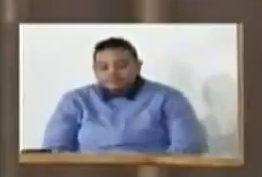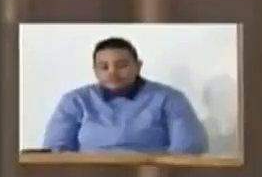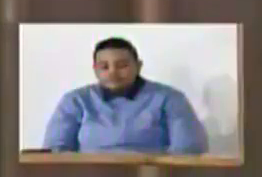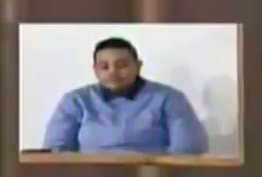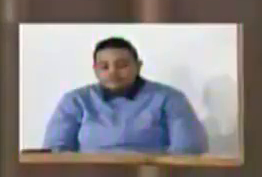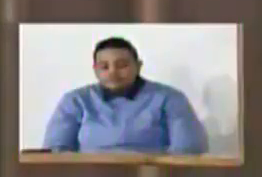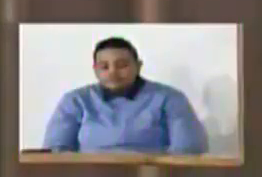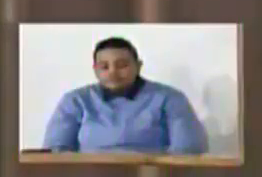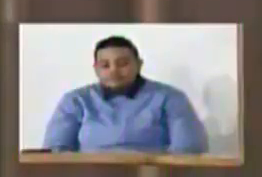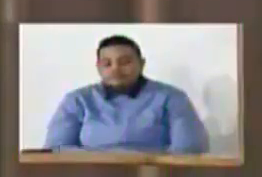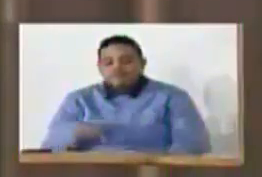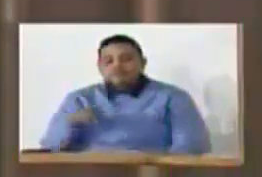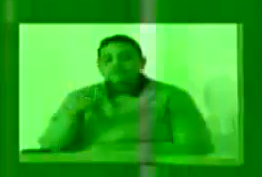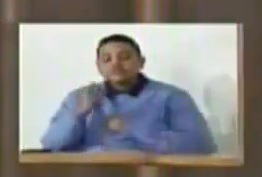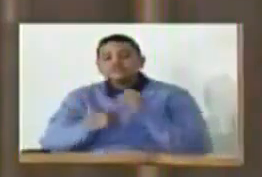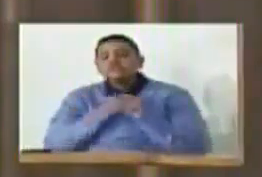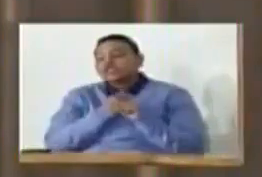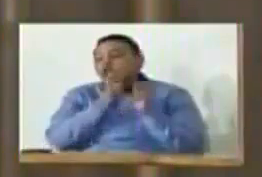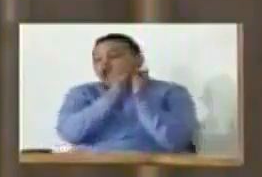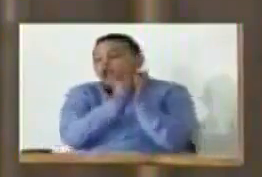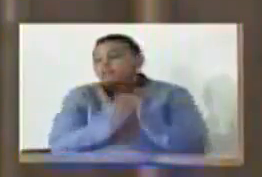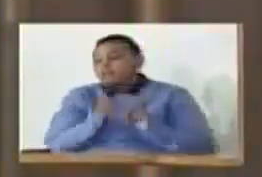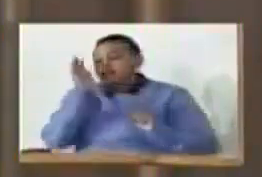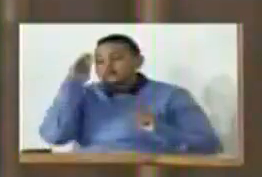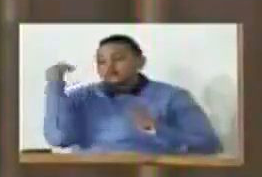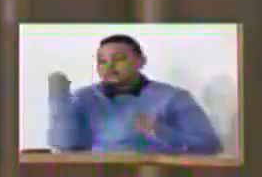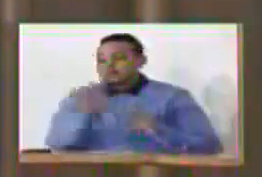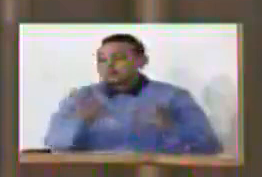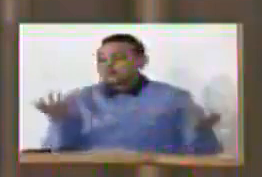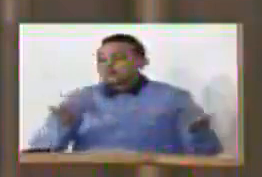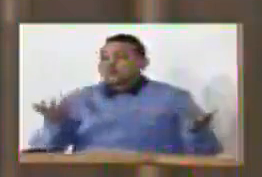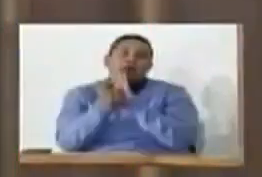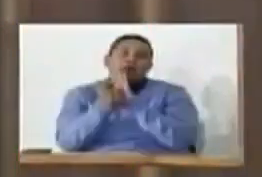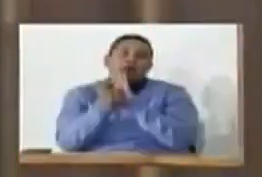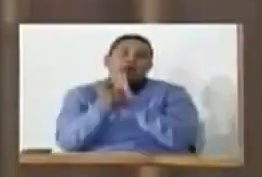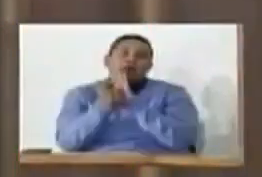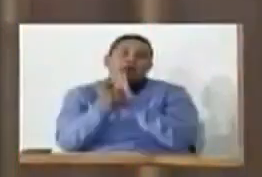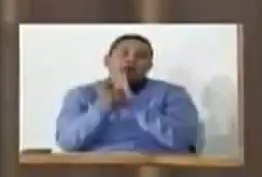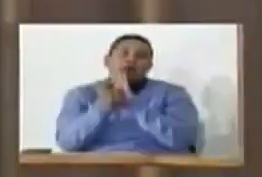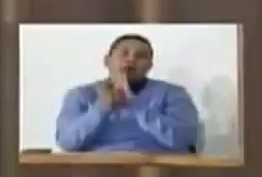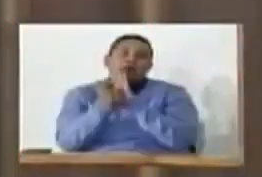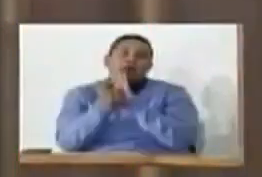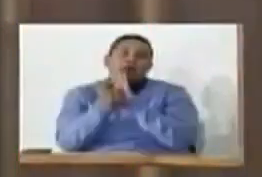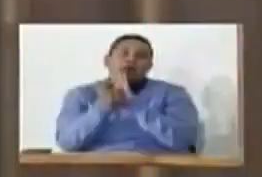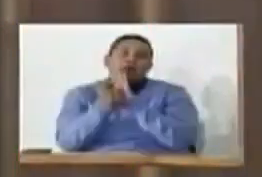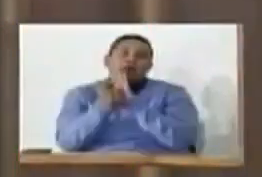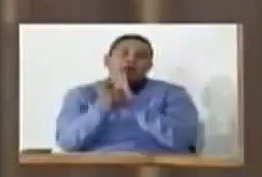This year, amendments will be made to Public Defense